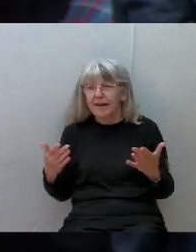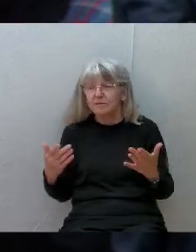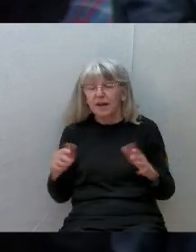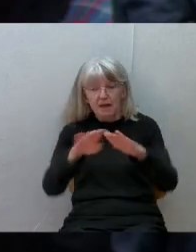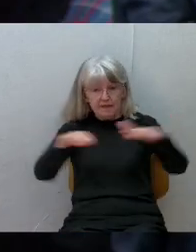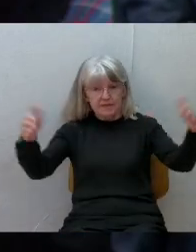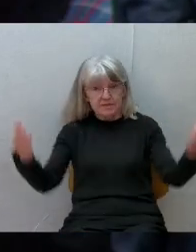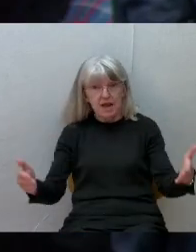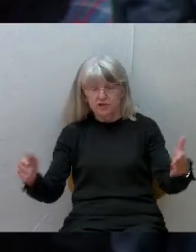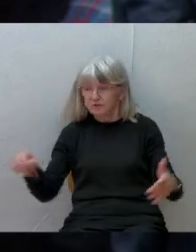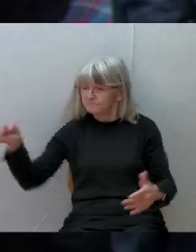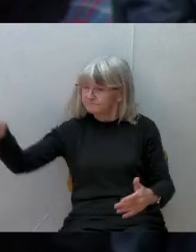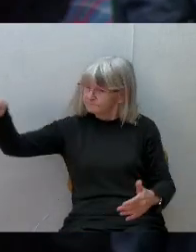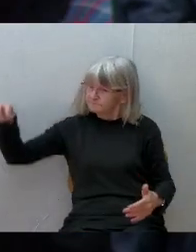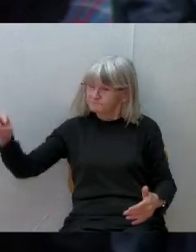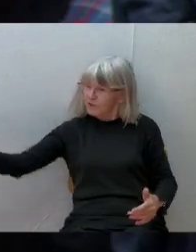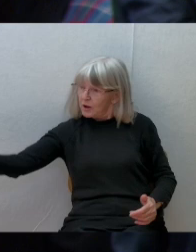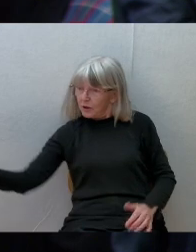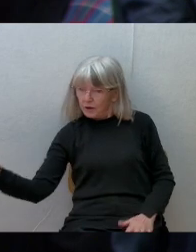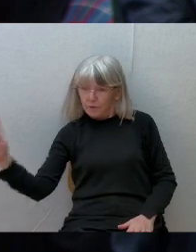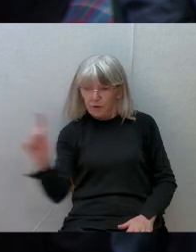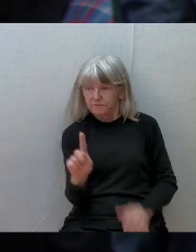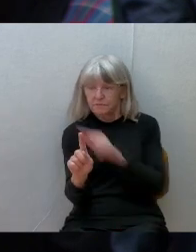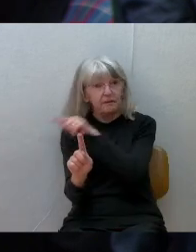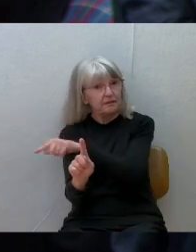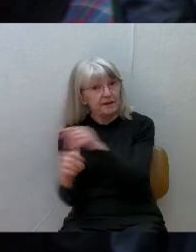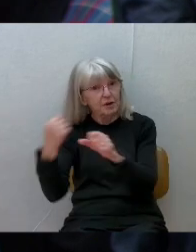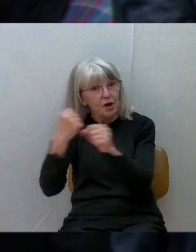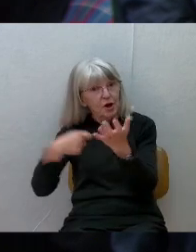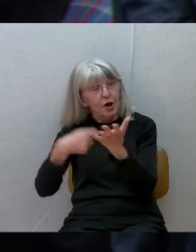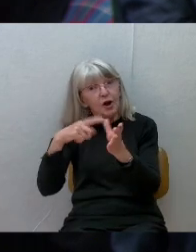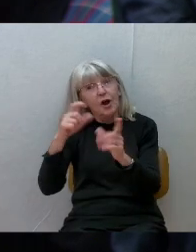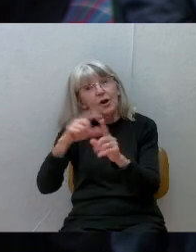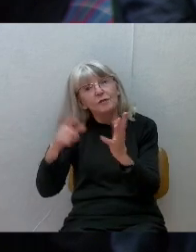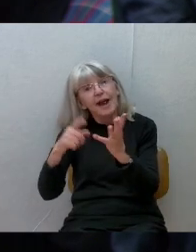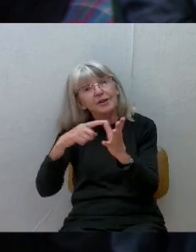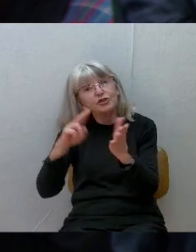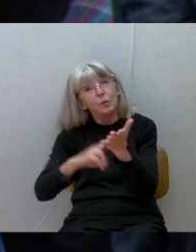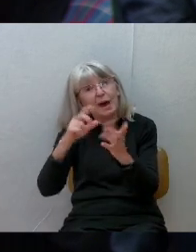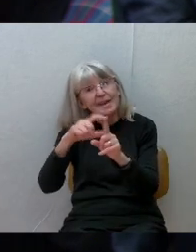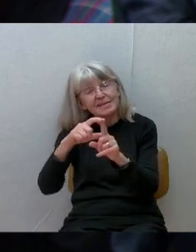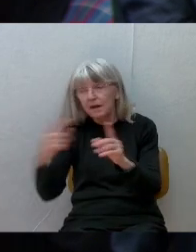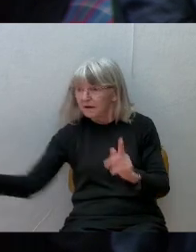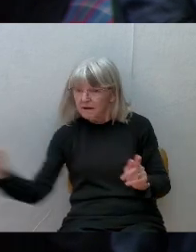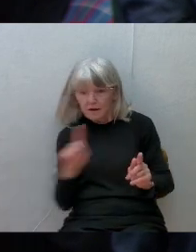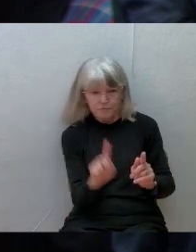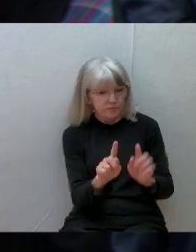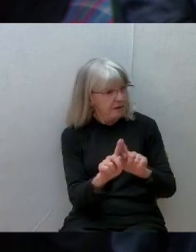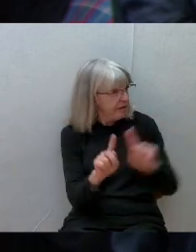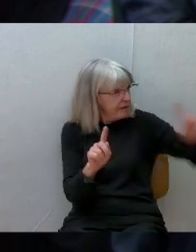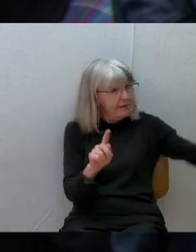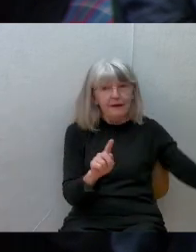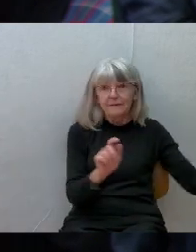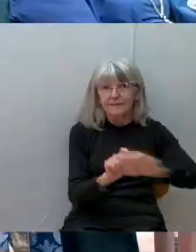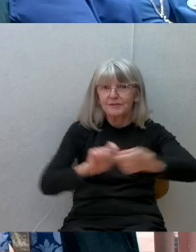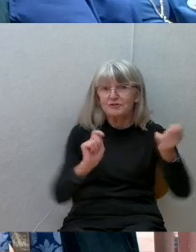stage, and you'll come on one side as graduand, and the other side as graduate. And apart